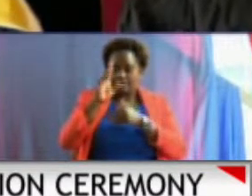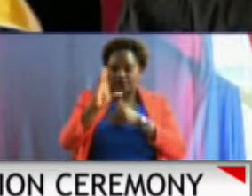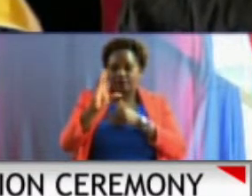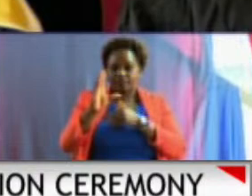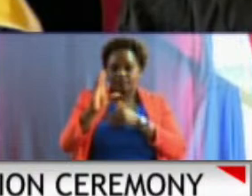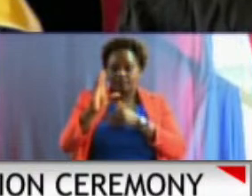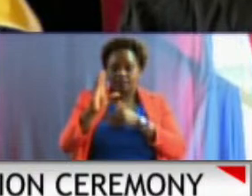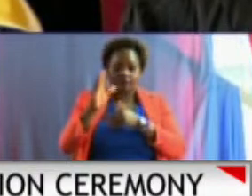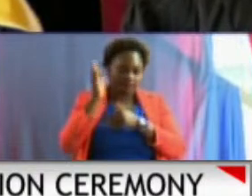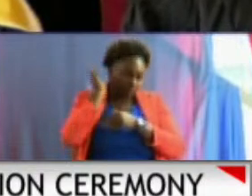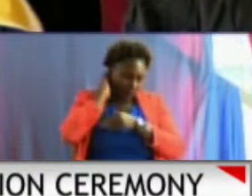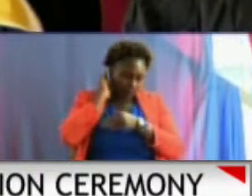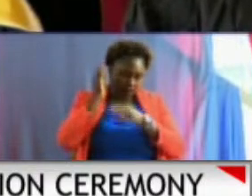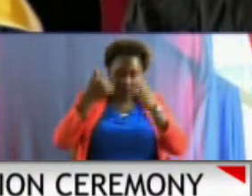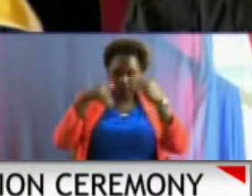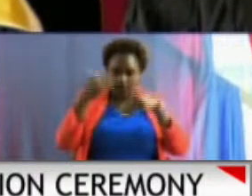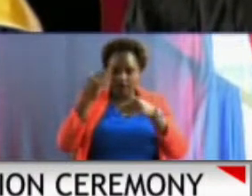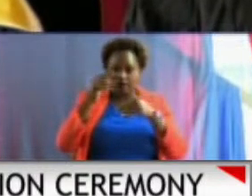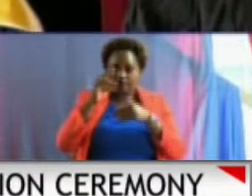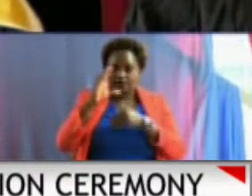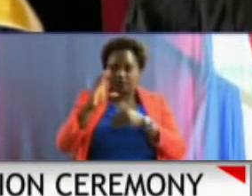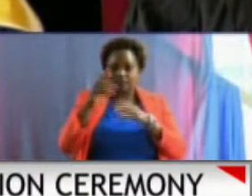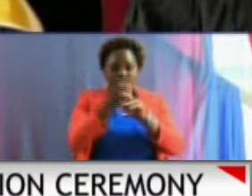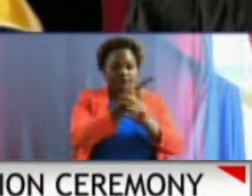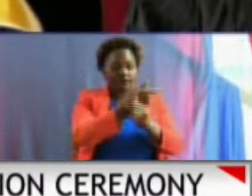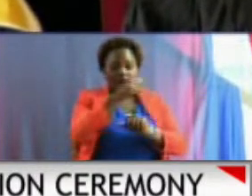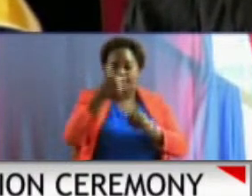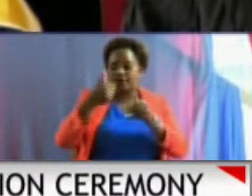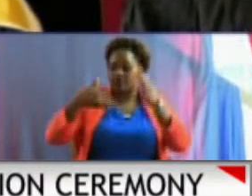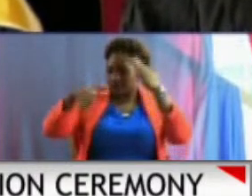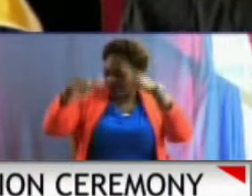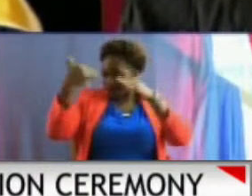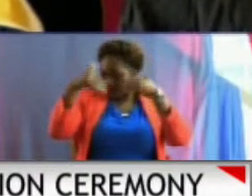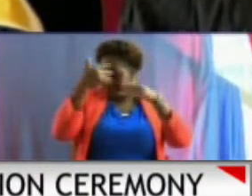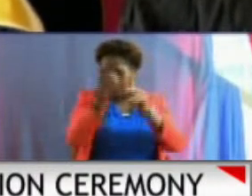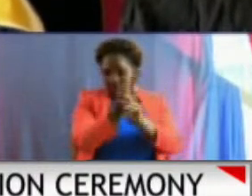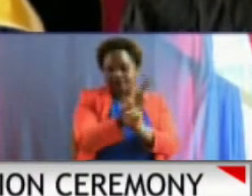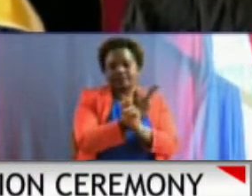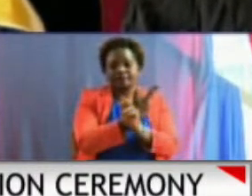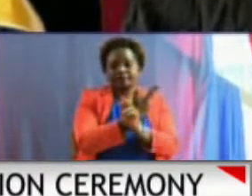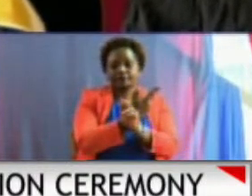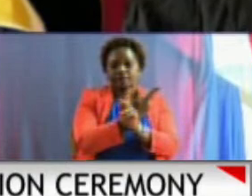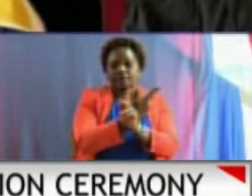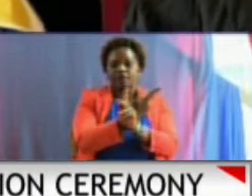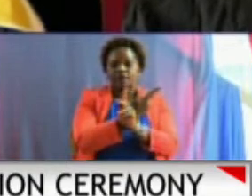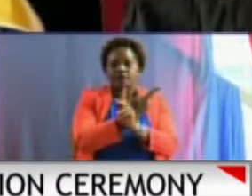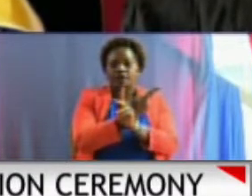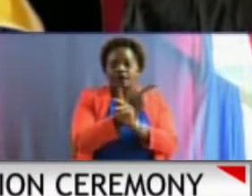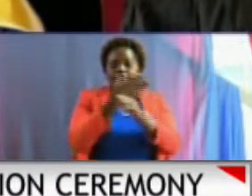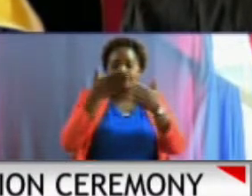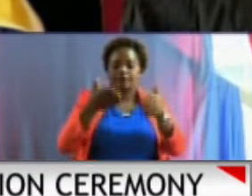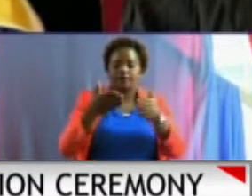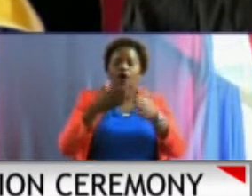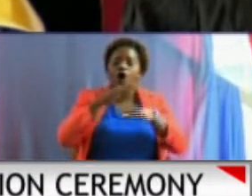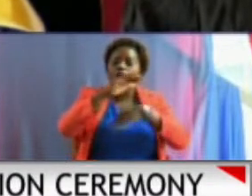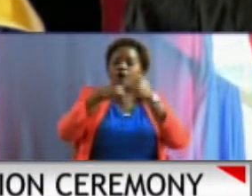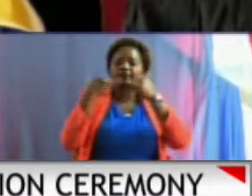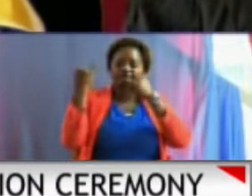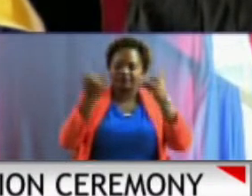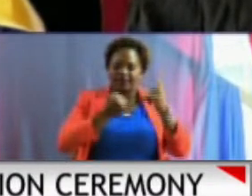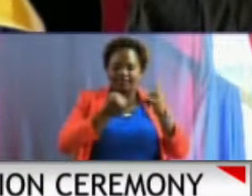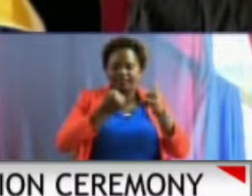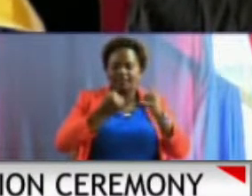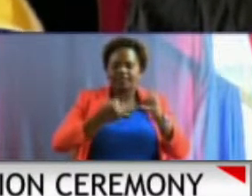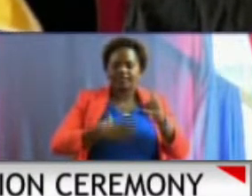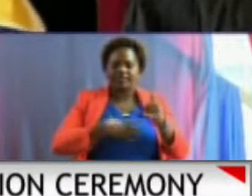Murang'A University, Vice Chancellors from other universities present, distinguished guests,